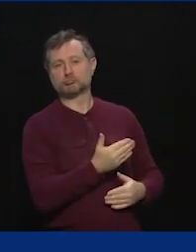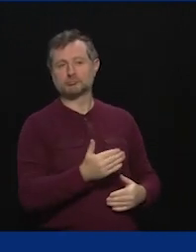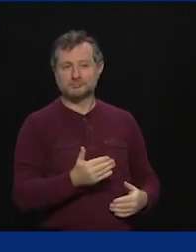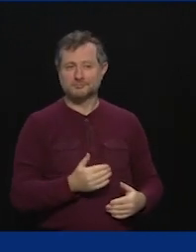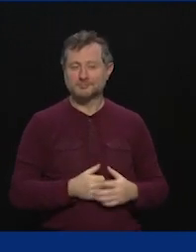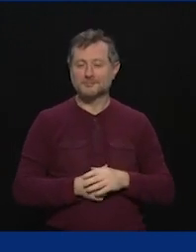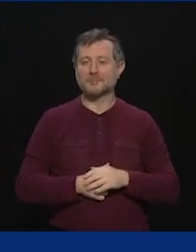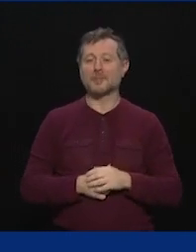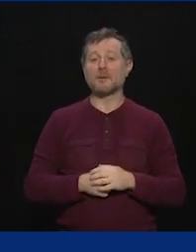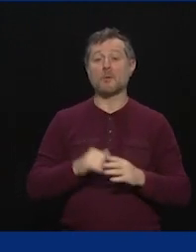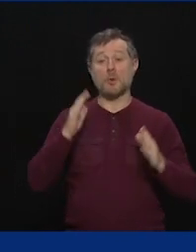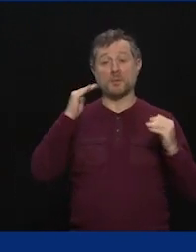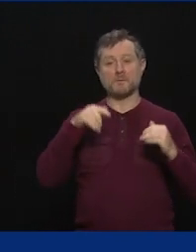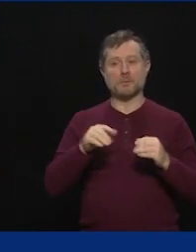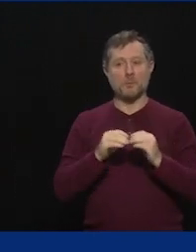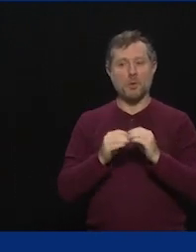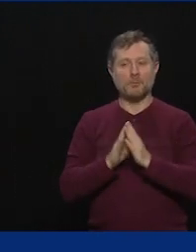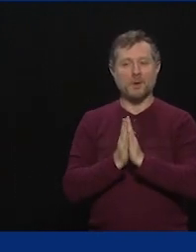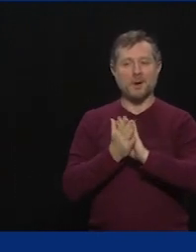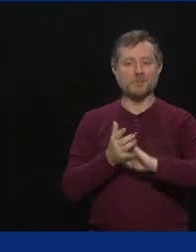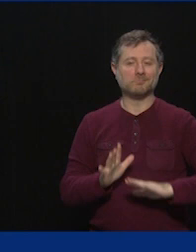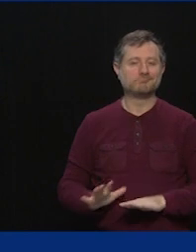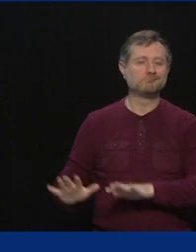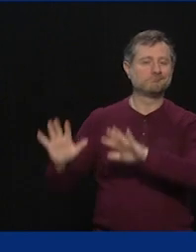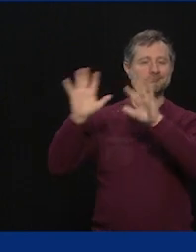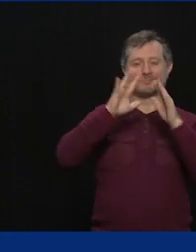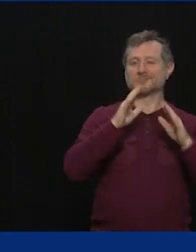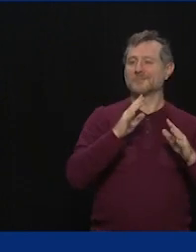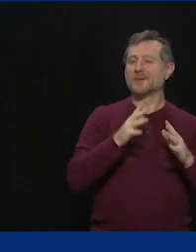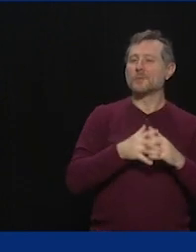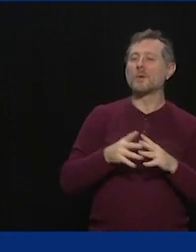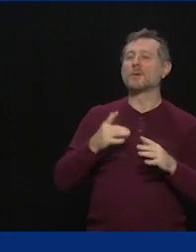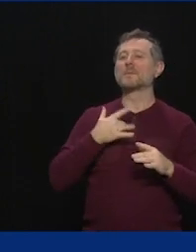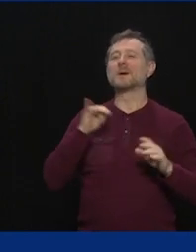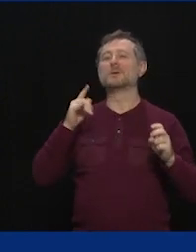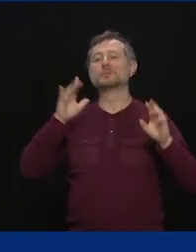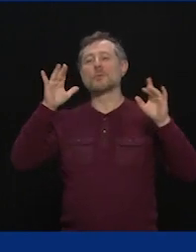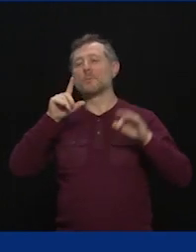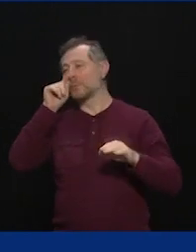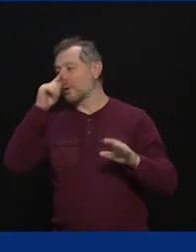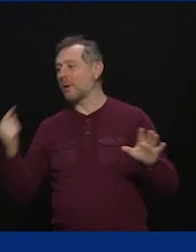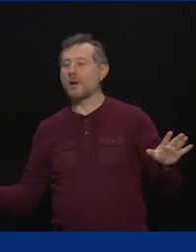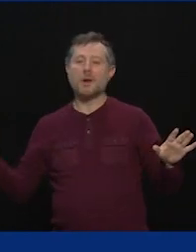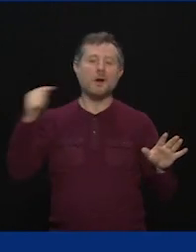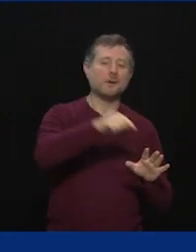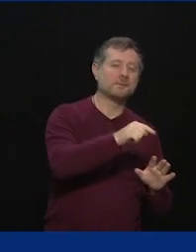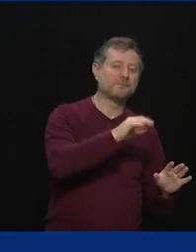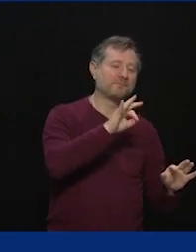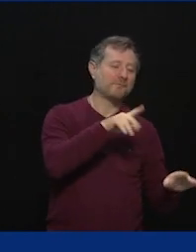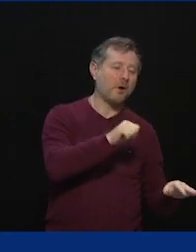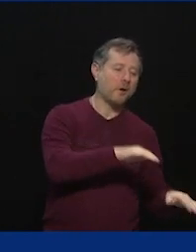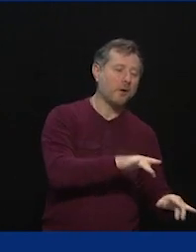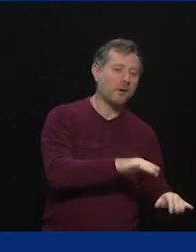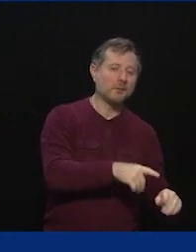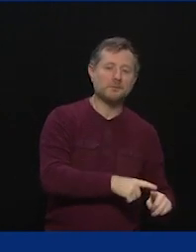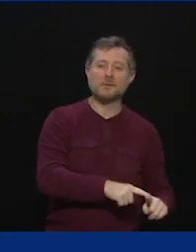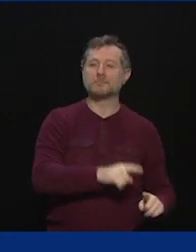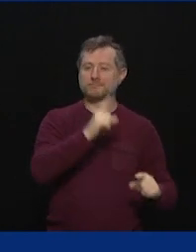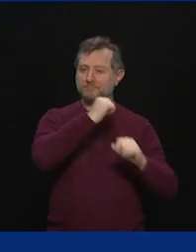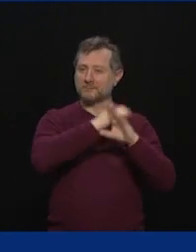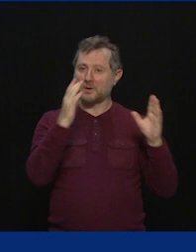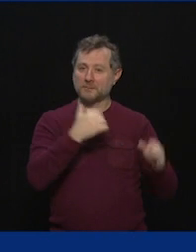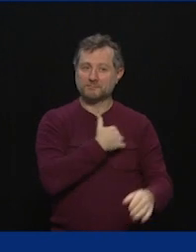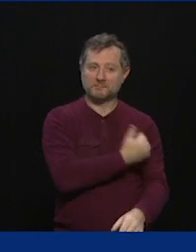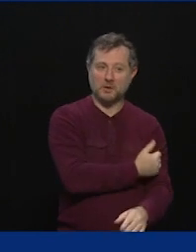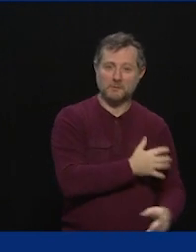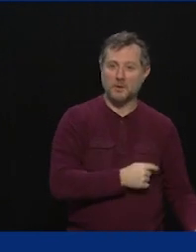are snowbirds. They go to Florida, and my dream was just to say, well, okay, if you've been vaccinated in Florida, you come up here, you can show it on your app. Except Florida